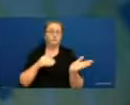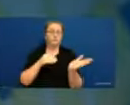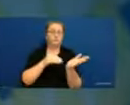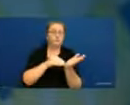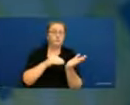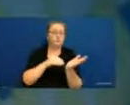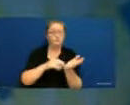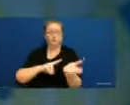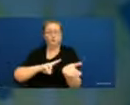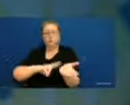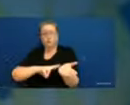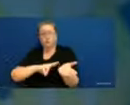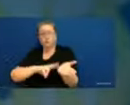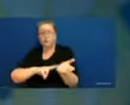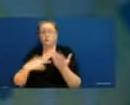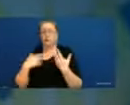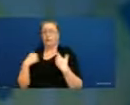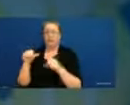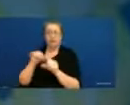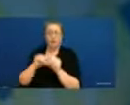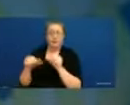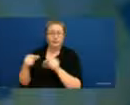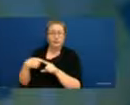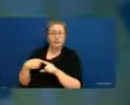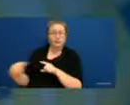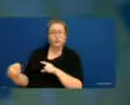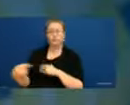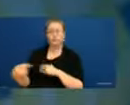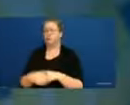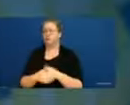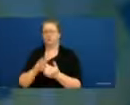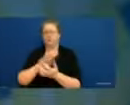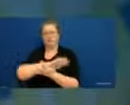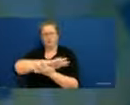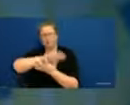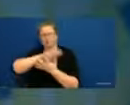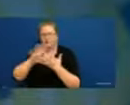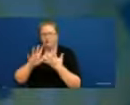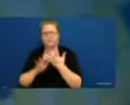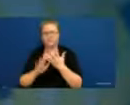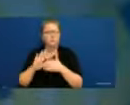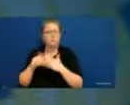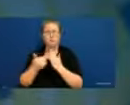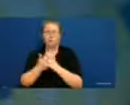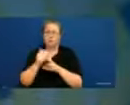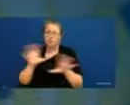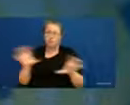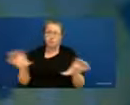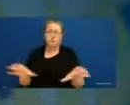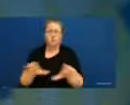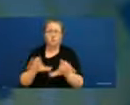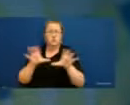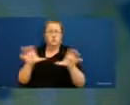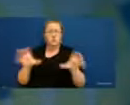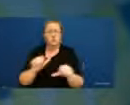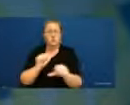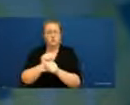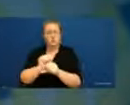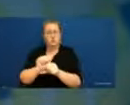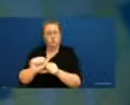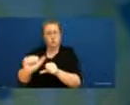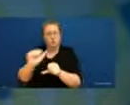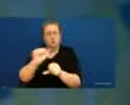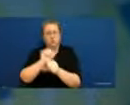and surgeons and nurses and healthcare workers and health sciences professionals working to an extraordinary